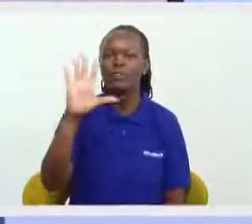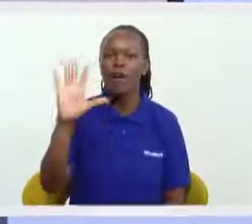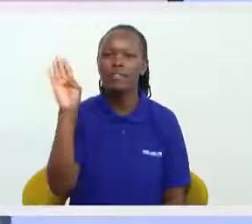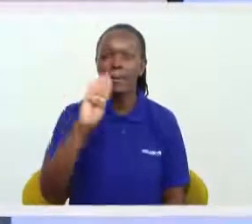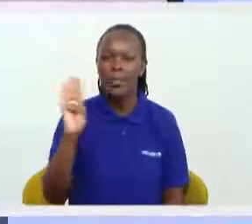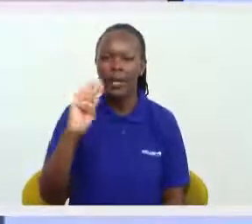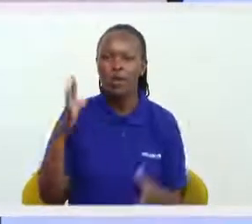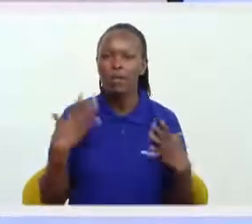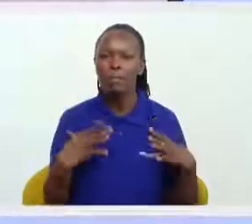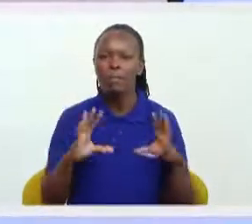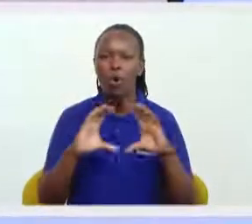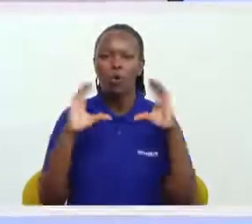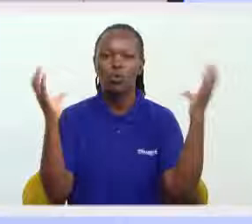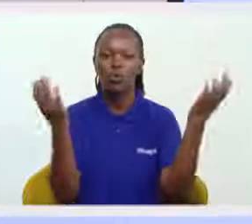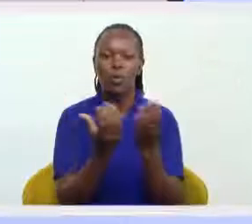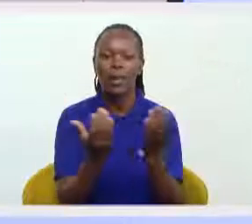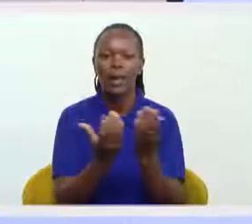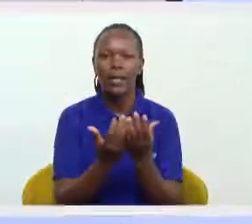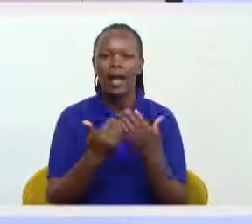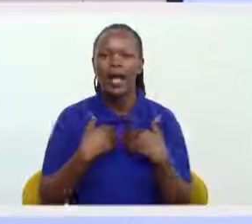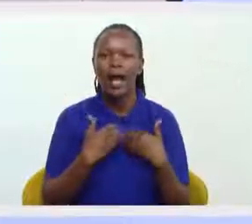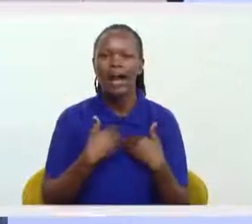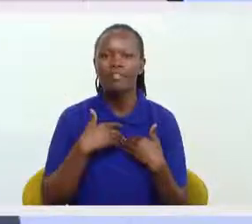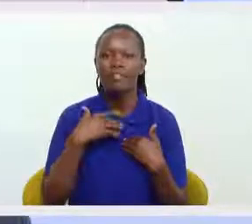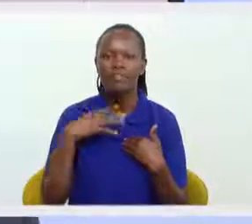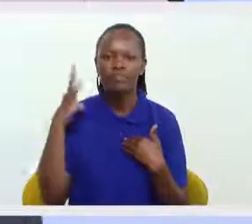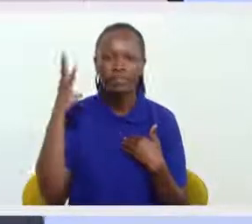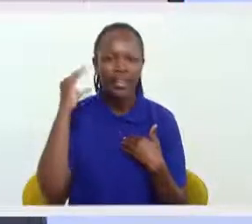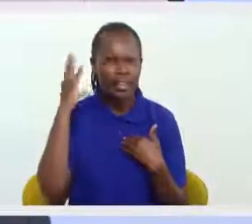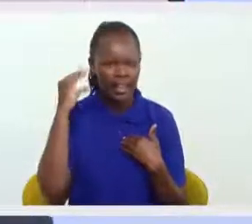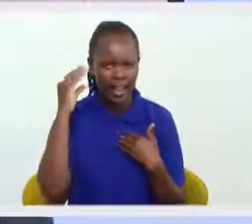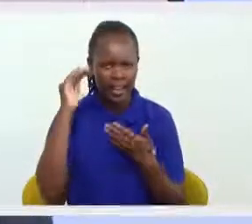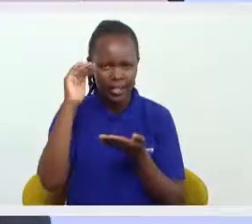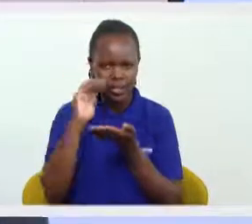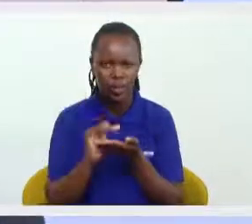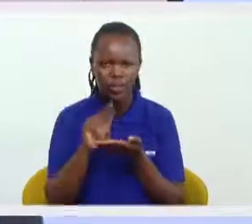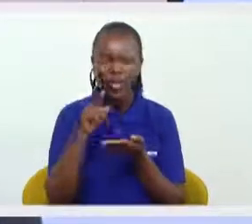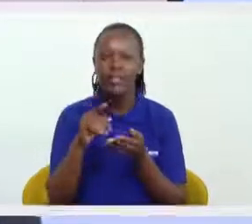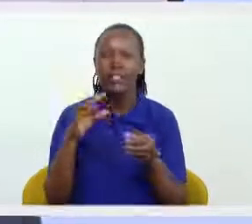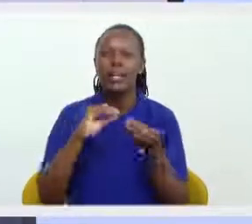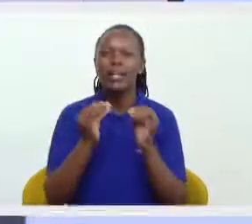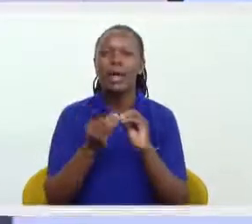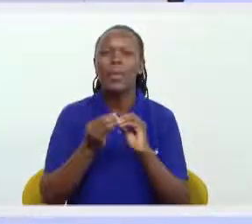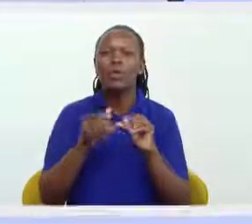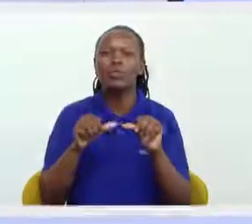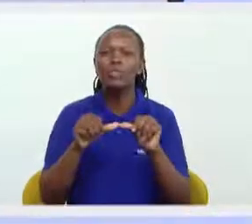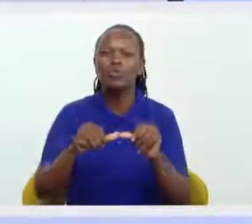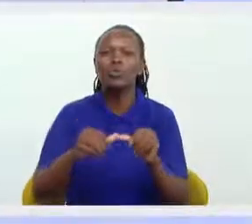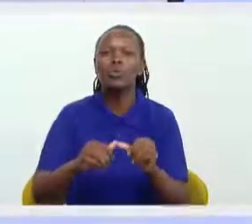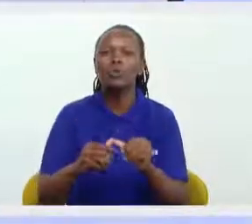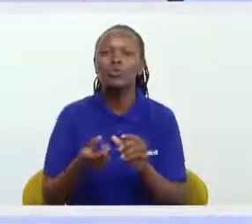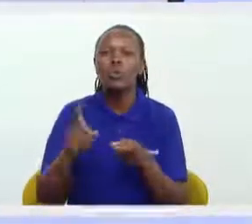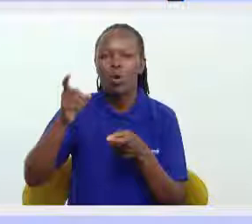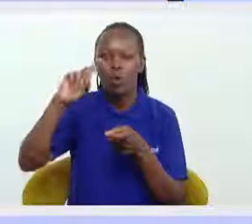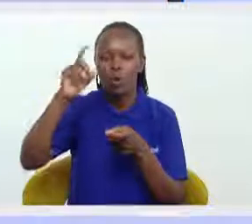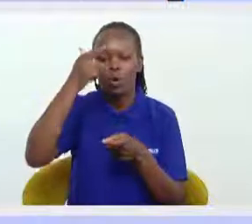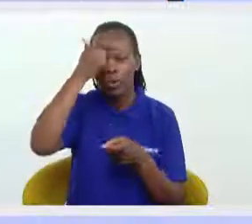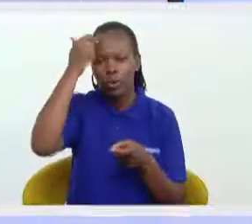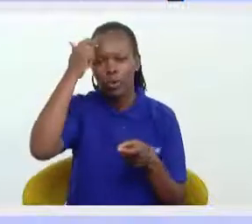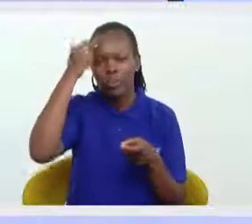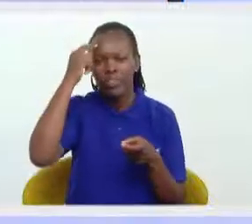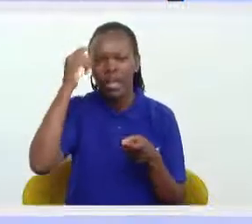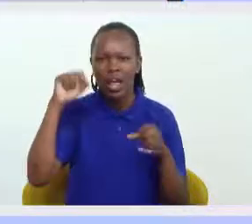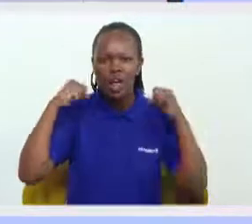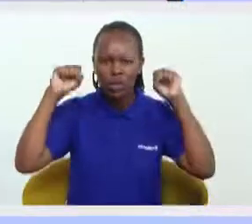people globally have some amount of hearing loss, and that number is expected to continue to grow due to issues like recreational exposure